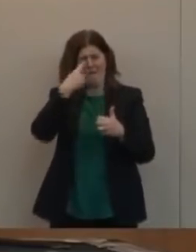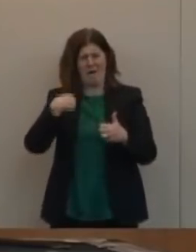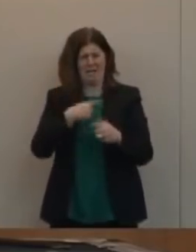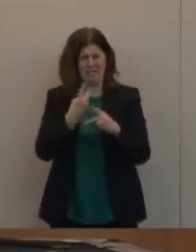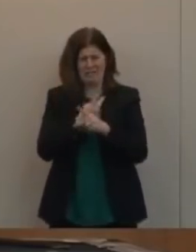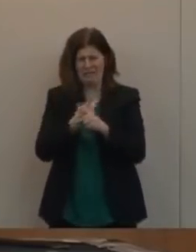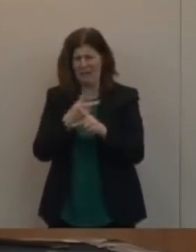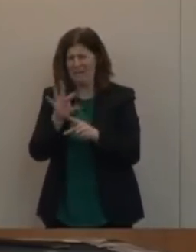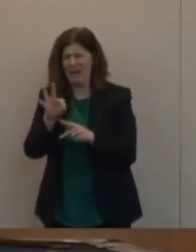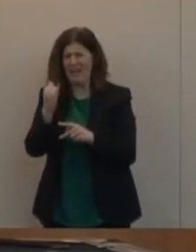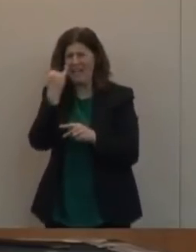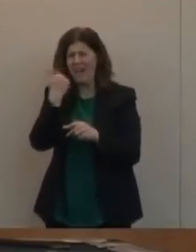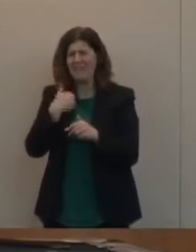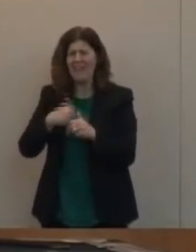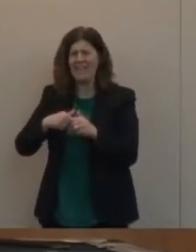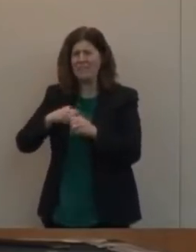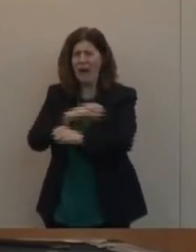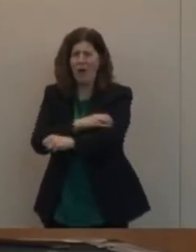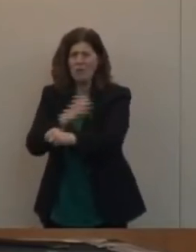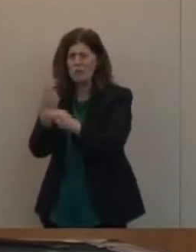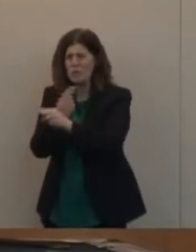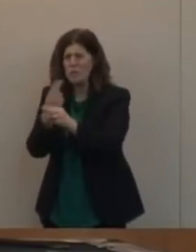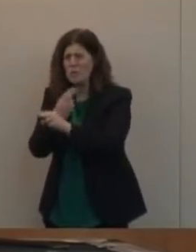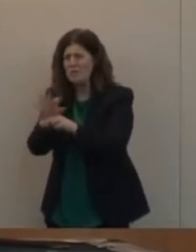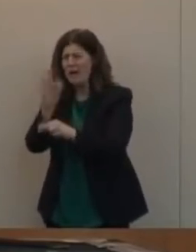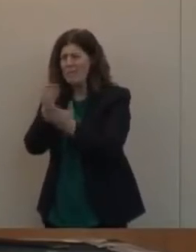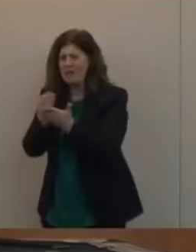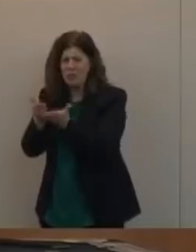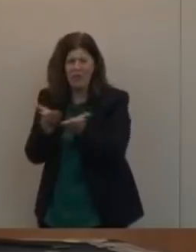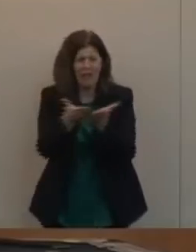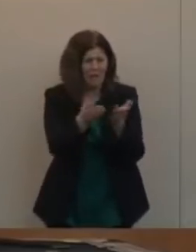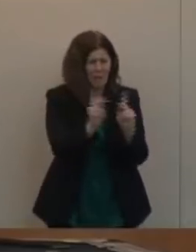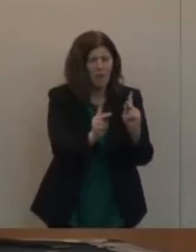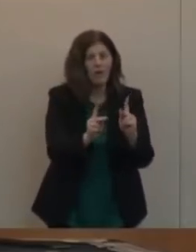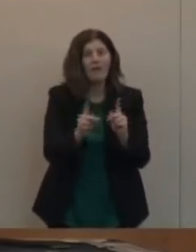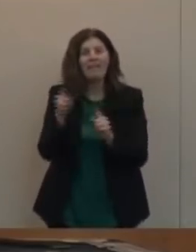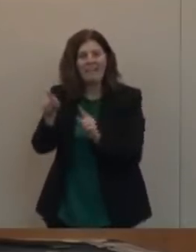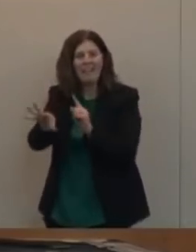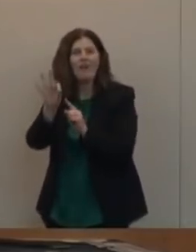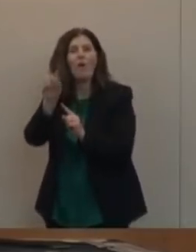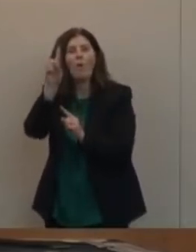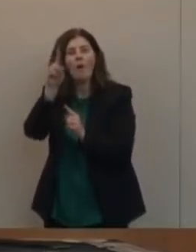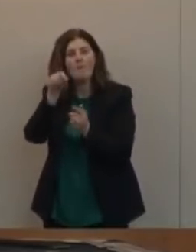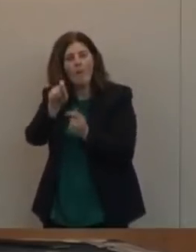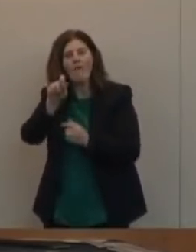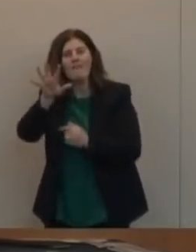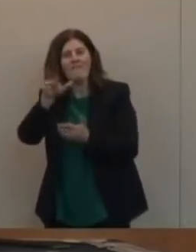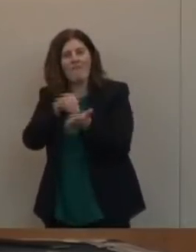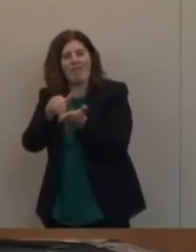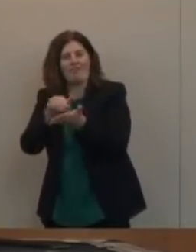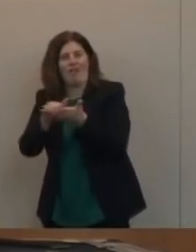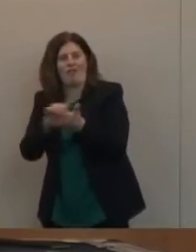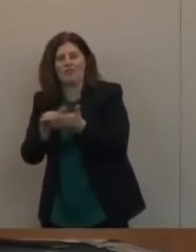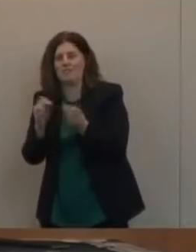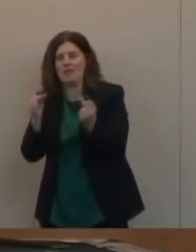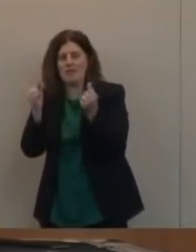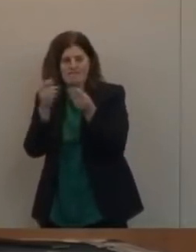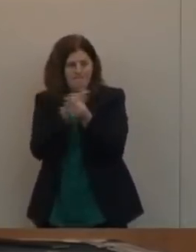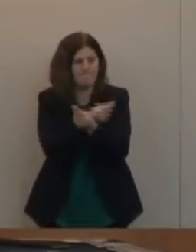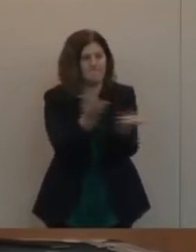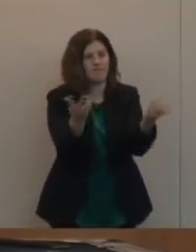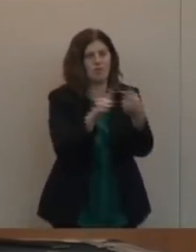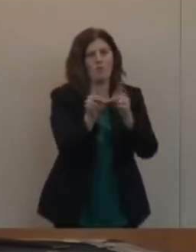have any leveraging room at all. And he found leveraging room, found $1.5 million, and wanted to immediately put it